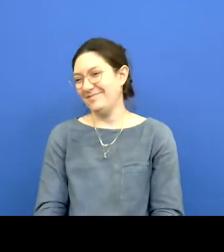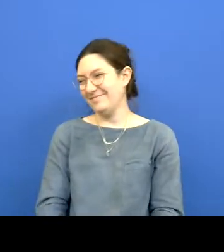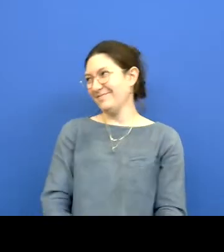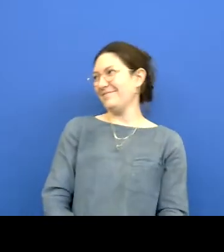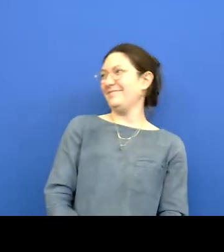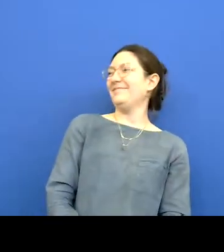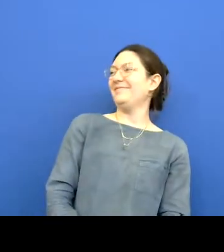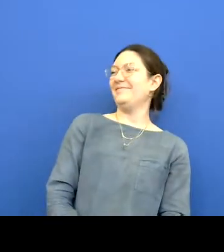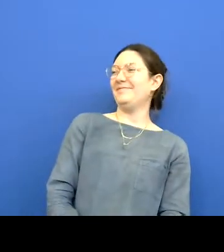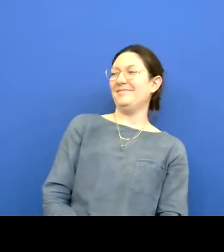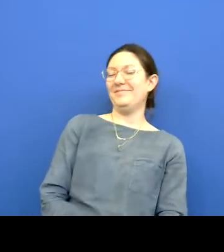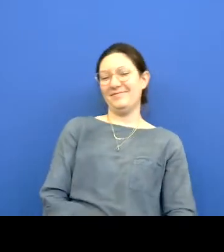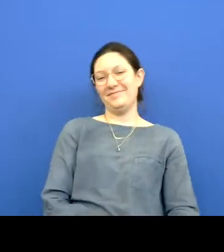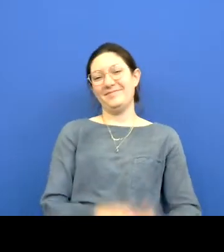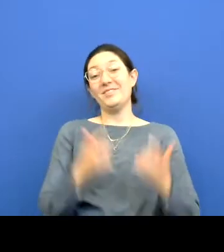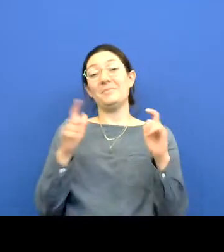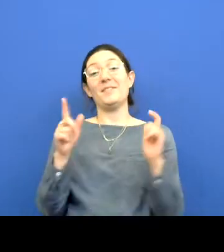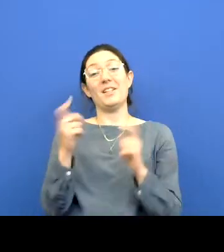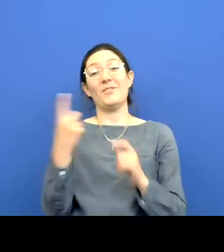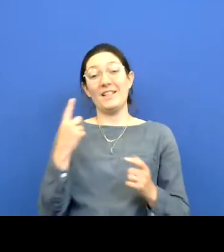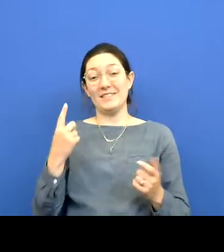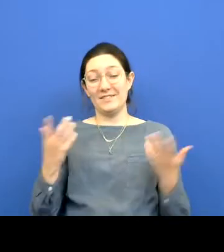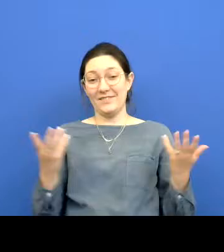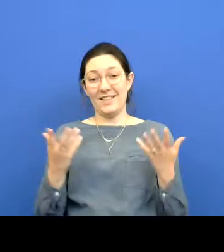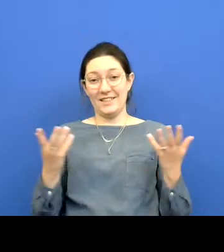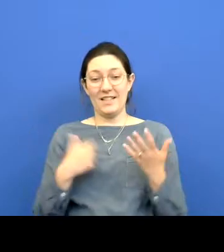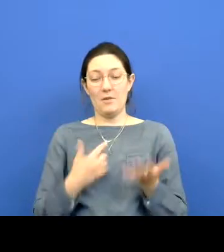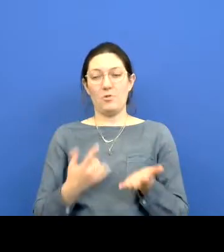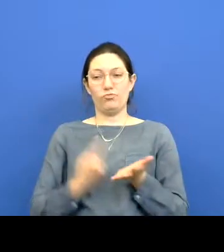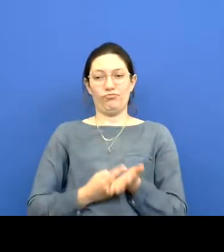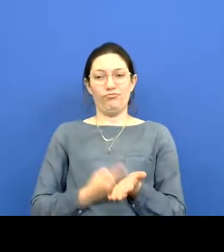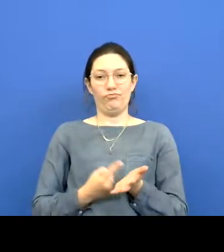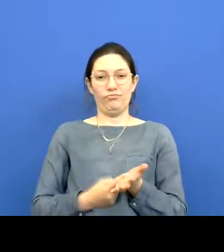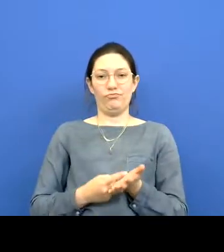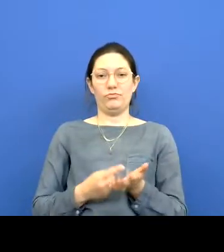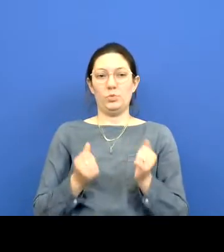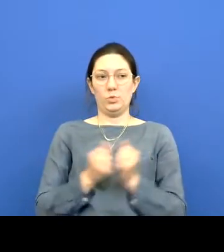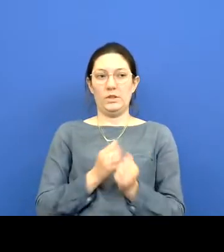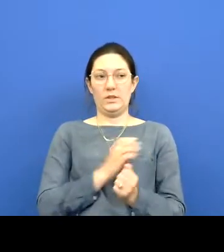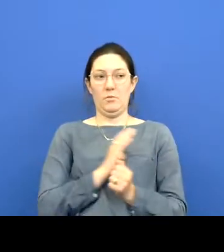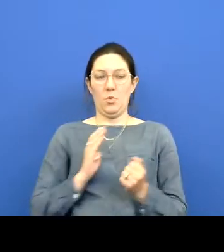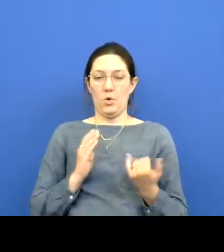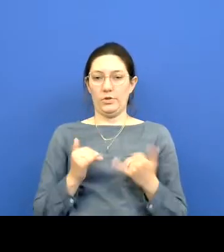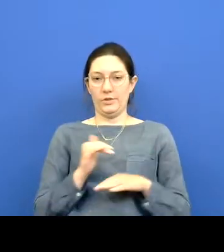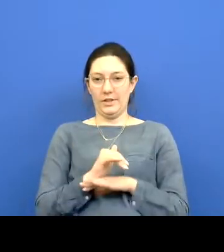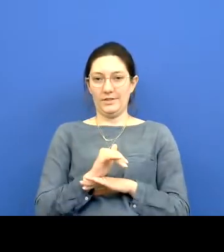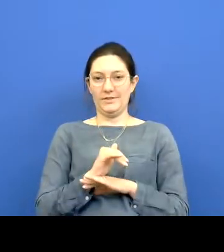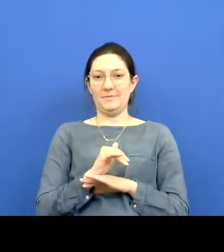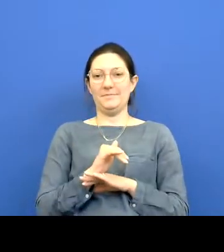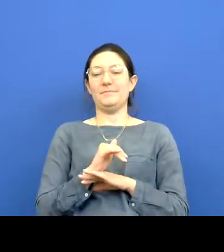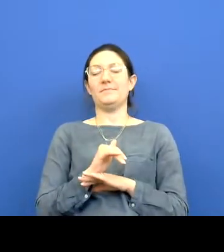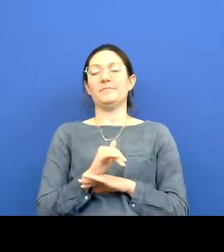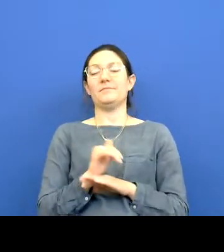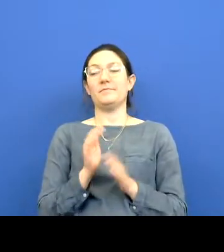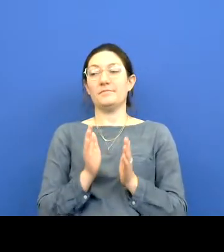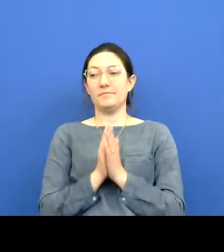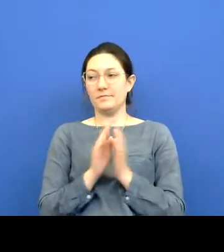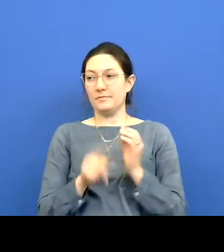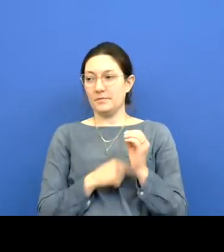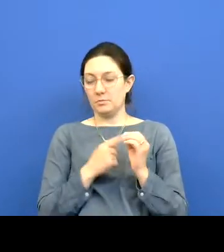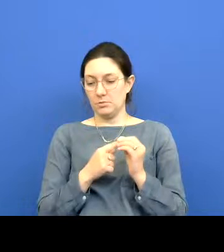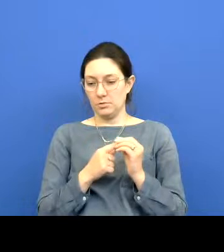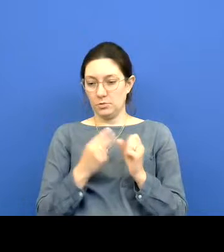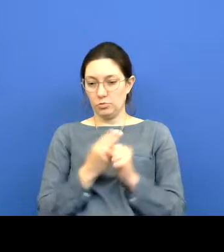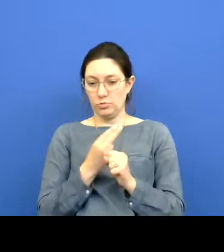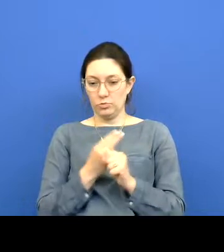anyway, the big question that I want to have the discussion tonight with the town board is the question of the use of, or